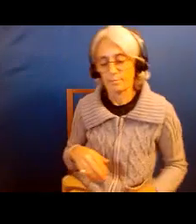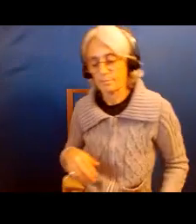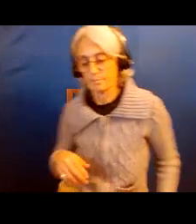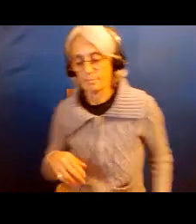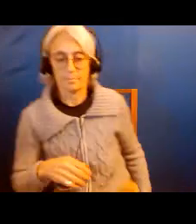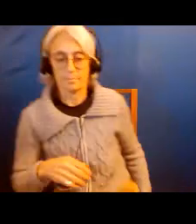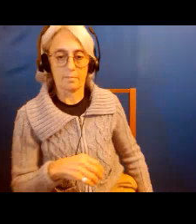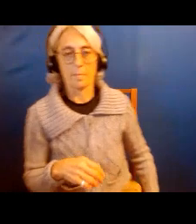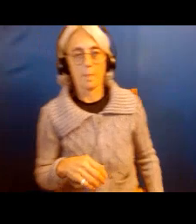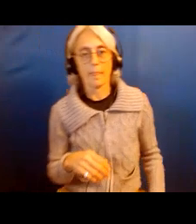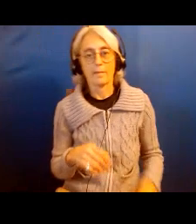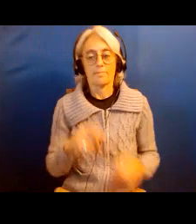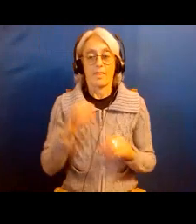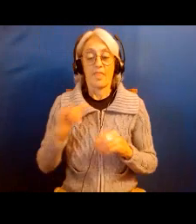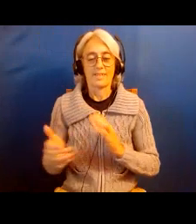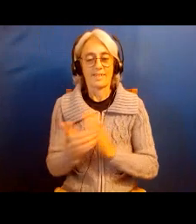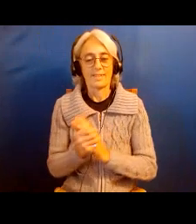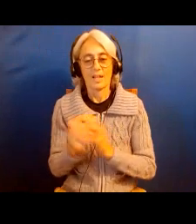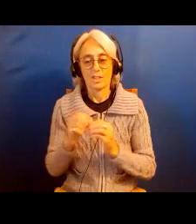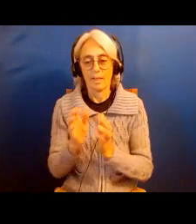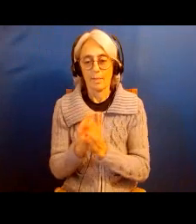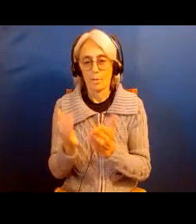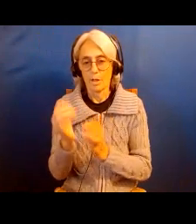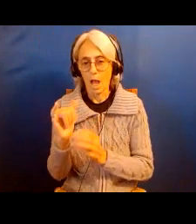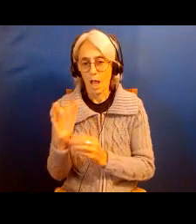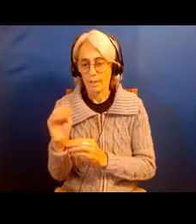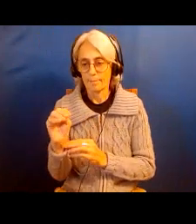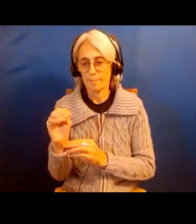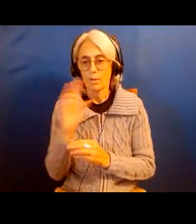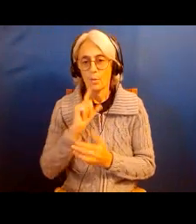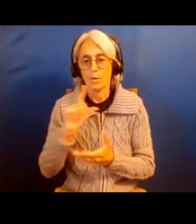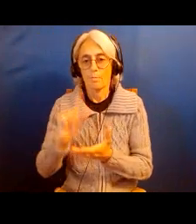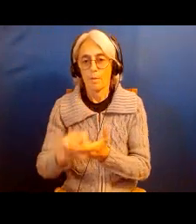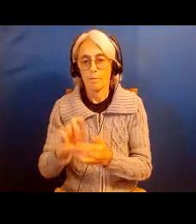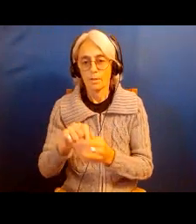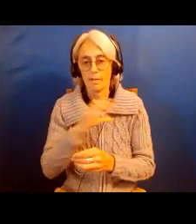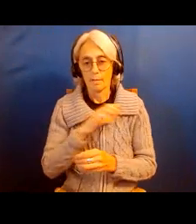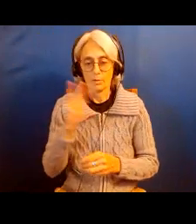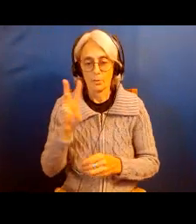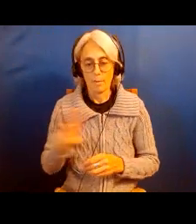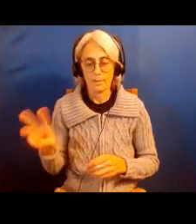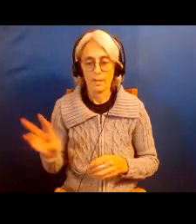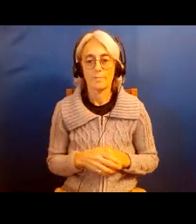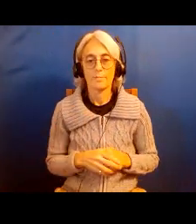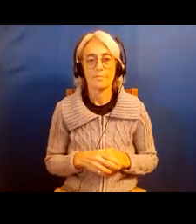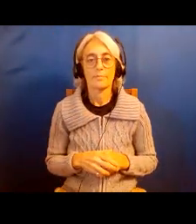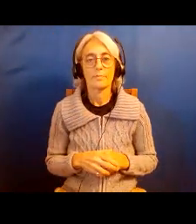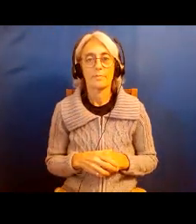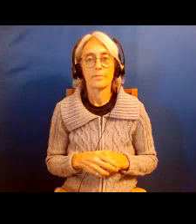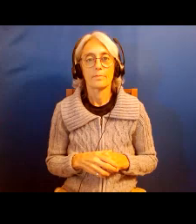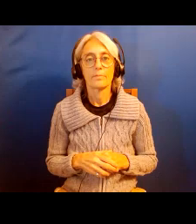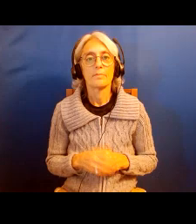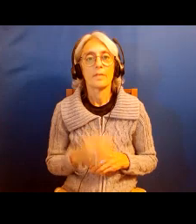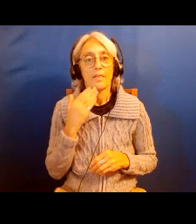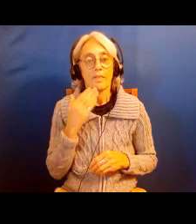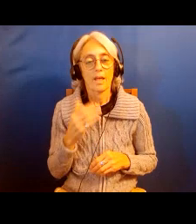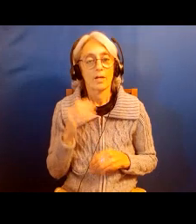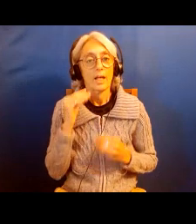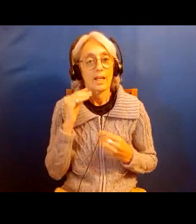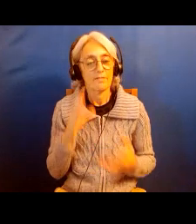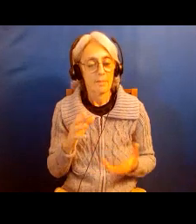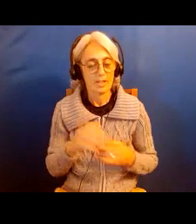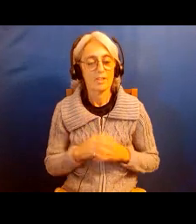is attached to the book item and will be published on the Commission's website. Thank you for your time. This is an information item, and I'm happy to take